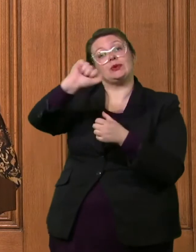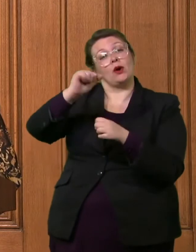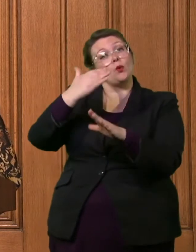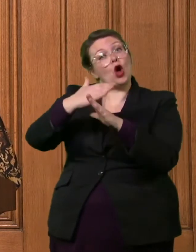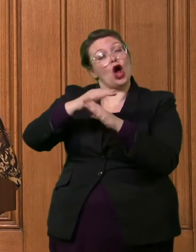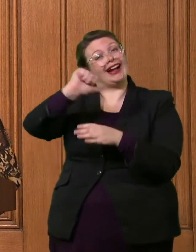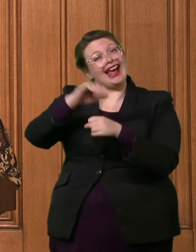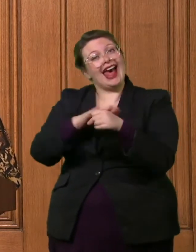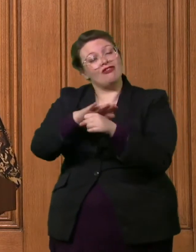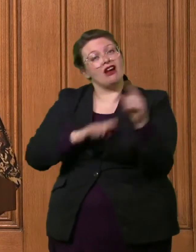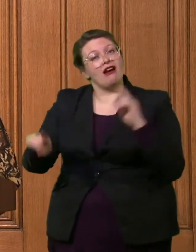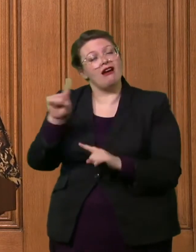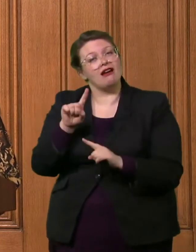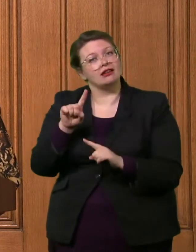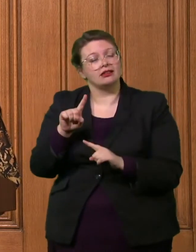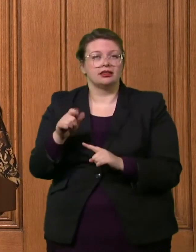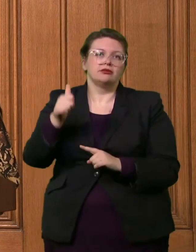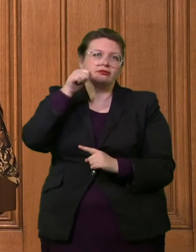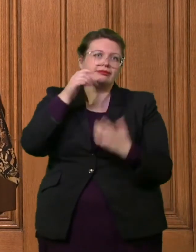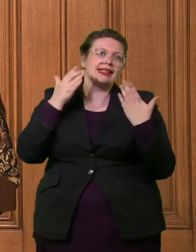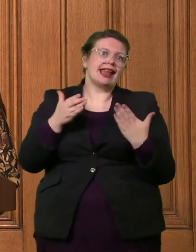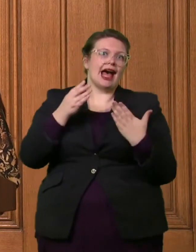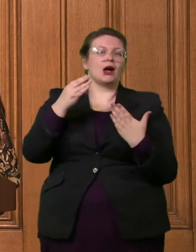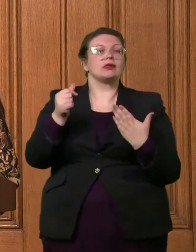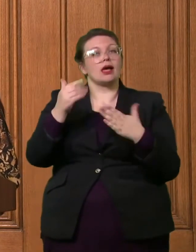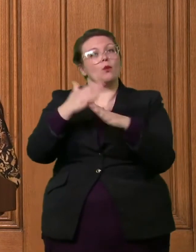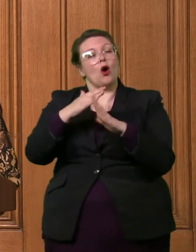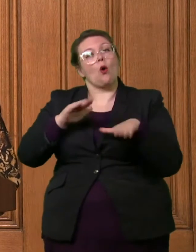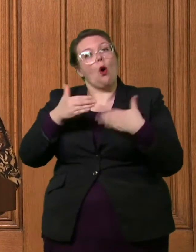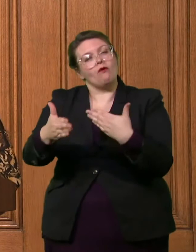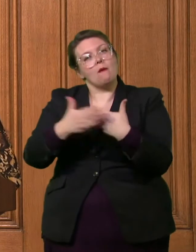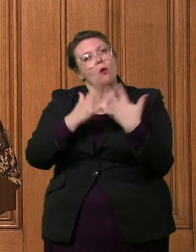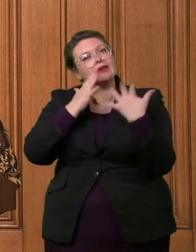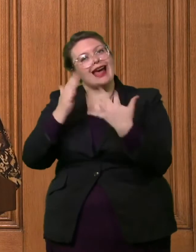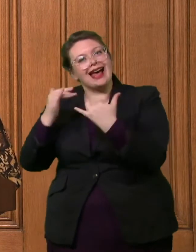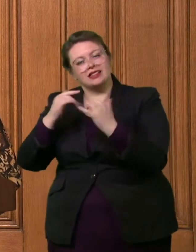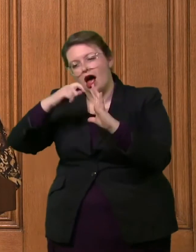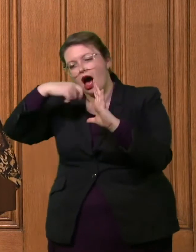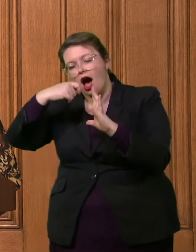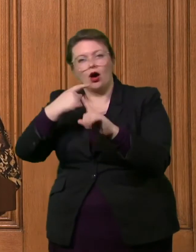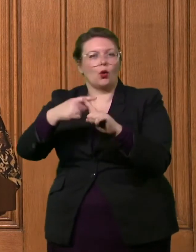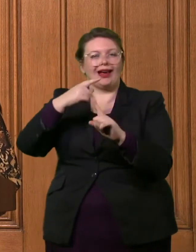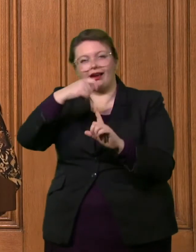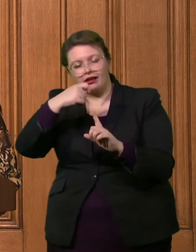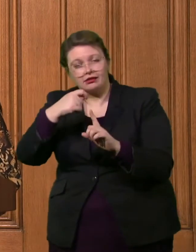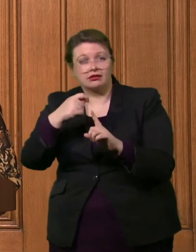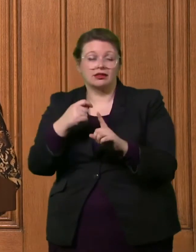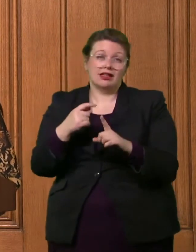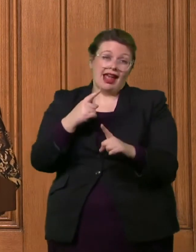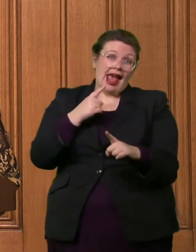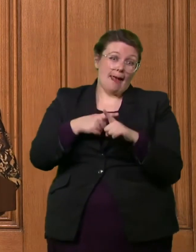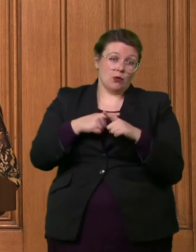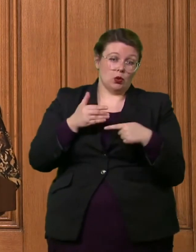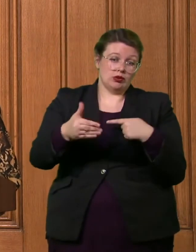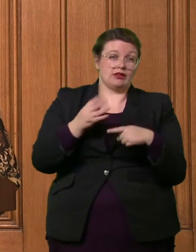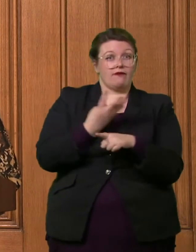workplace testing with lateral flow devices. I think it's really important that people come forward for testing in the next 4 weeks, so that it gives us the